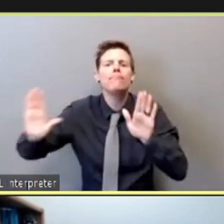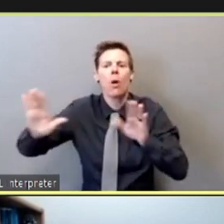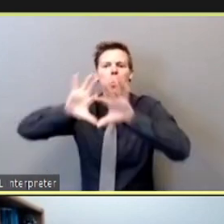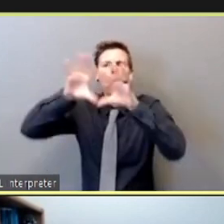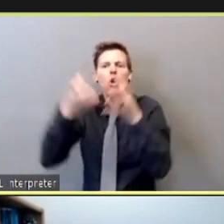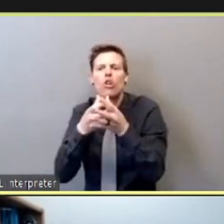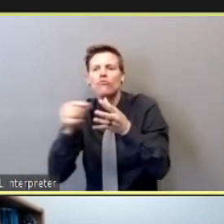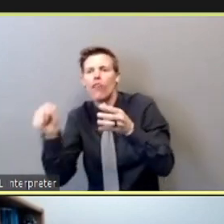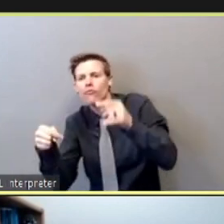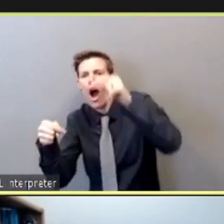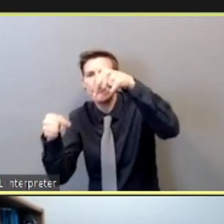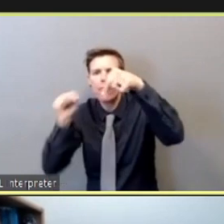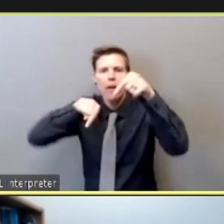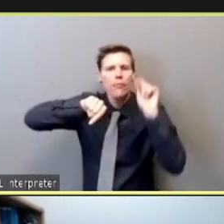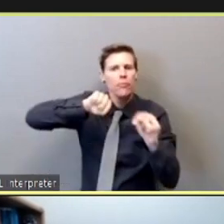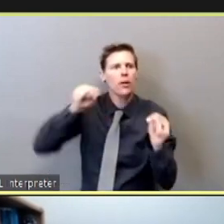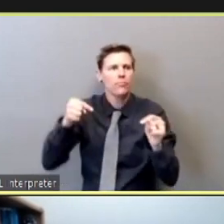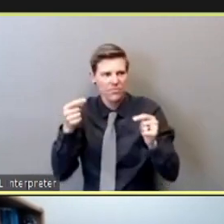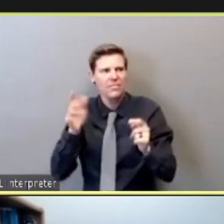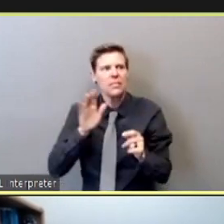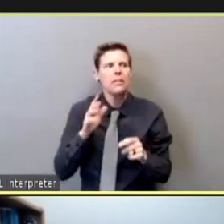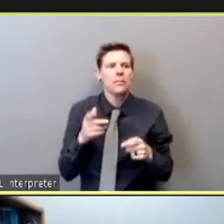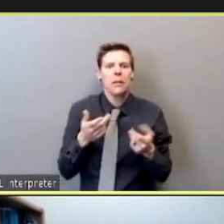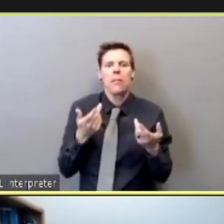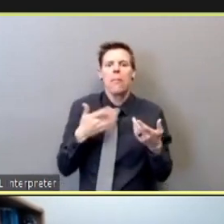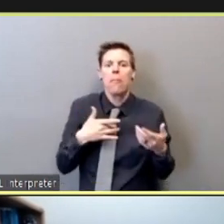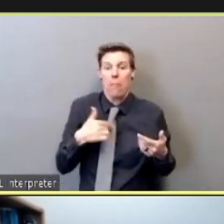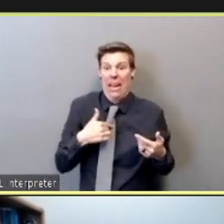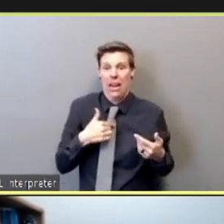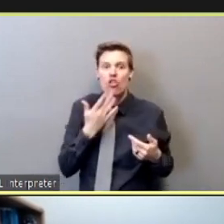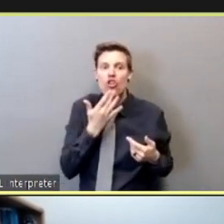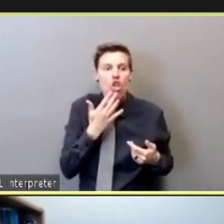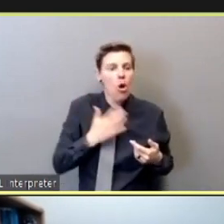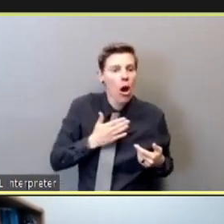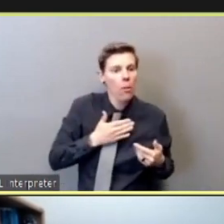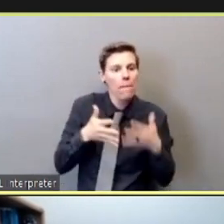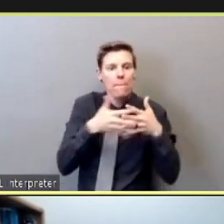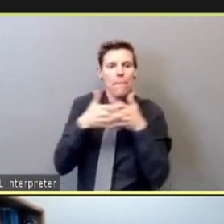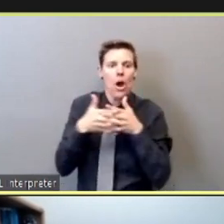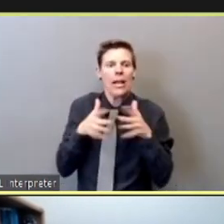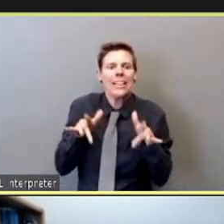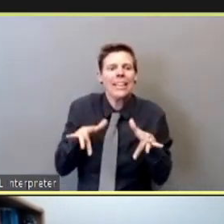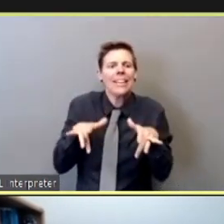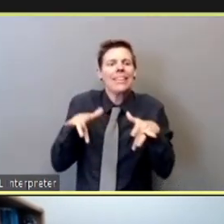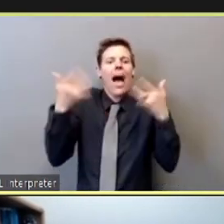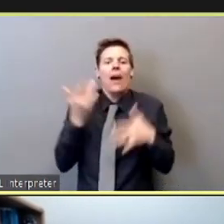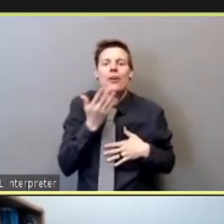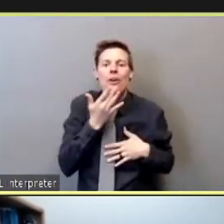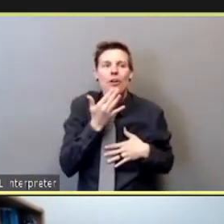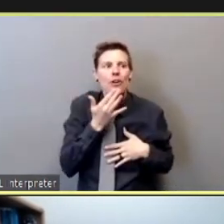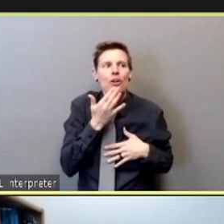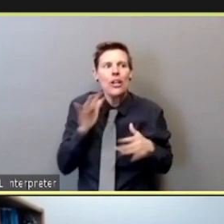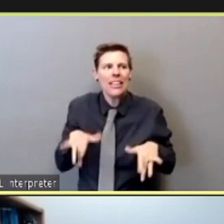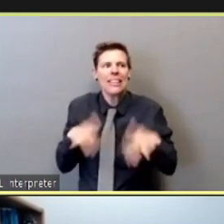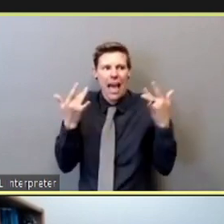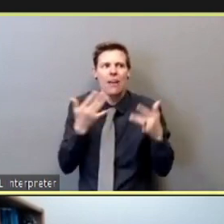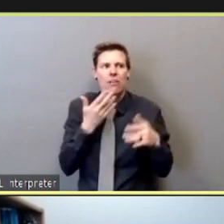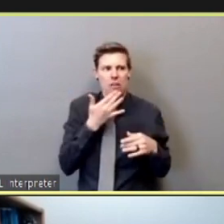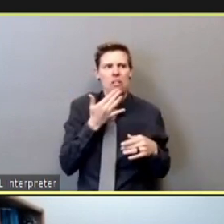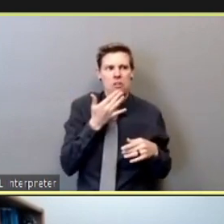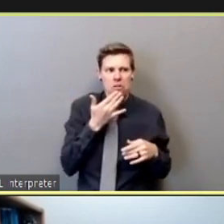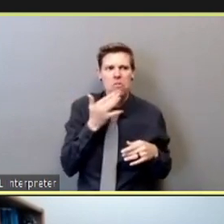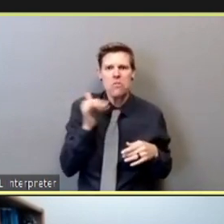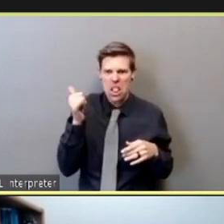Americas, and we are in the light yellow or gold that you see there on the bottom, and there's been over 50